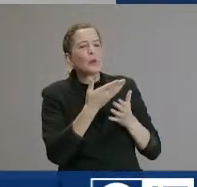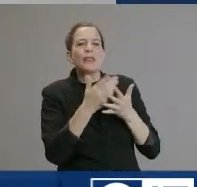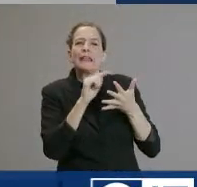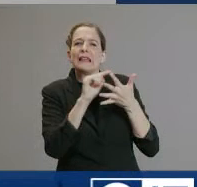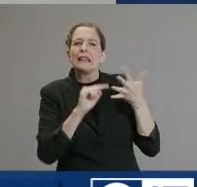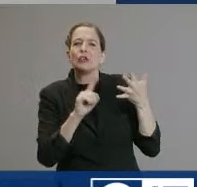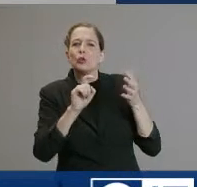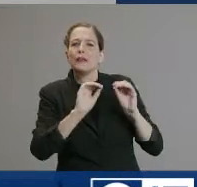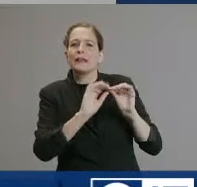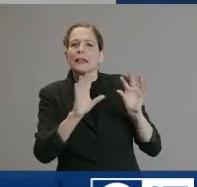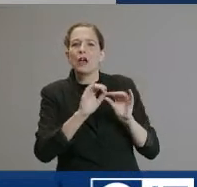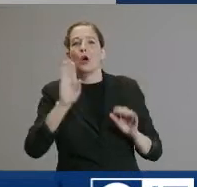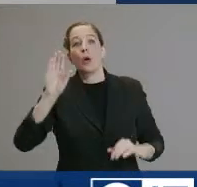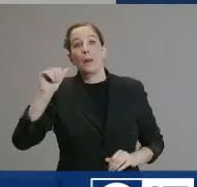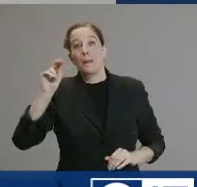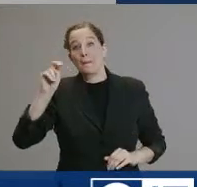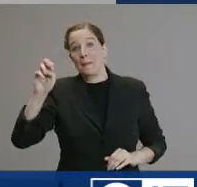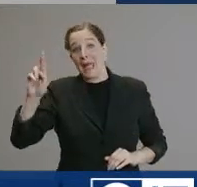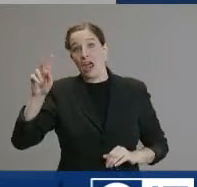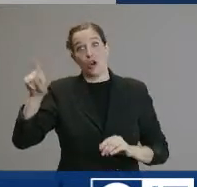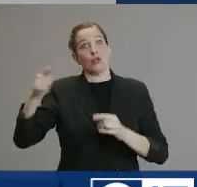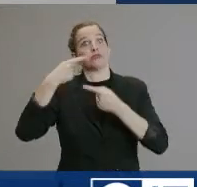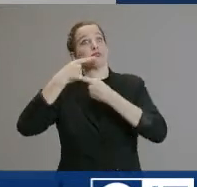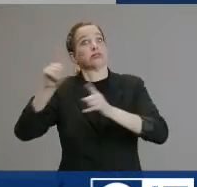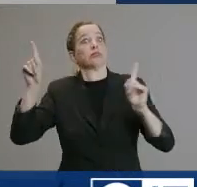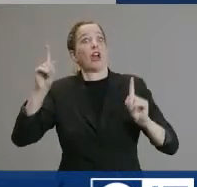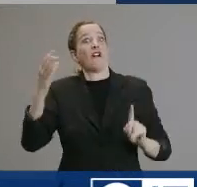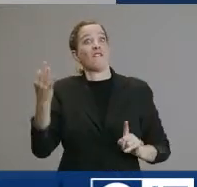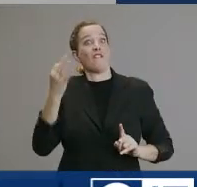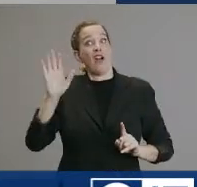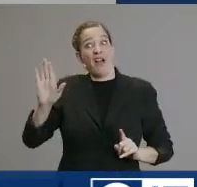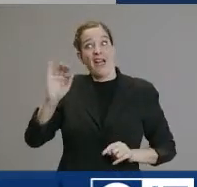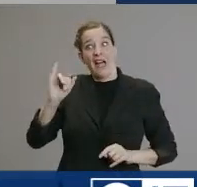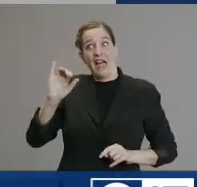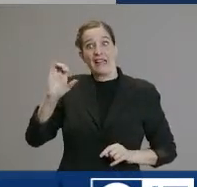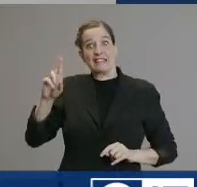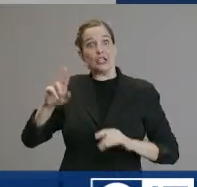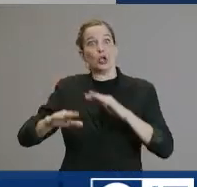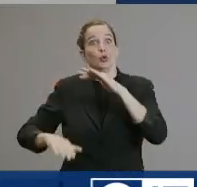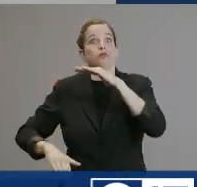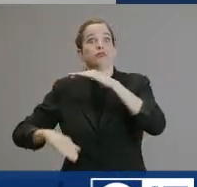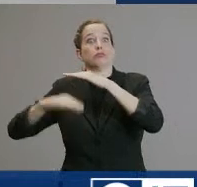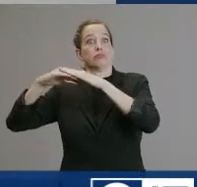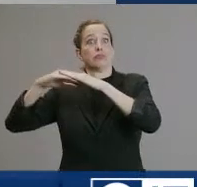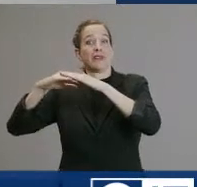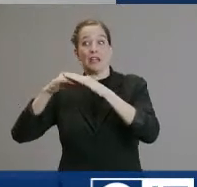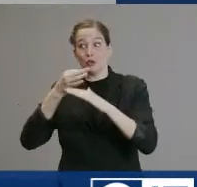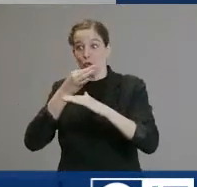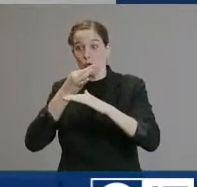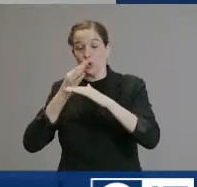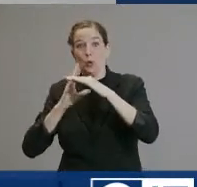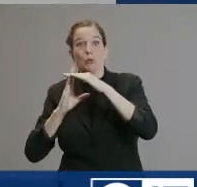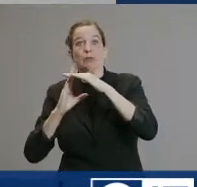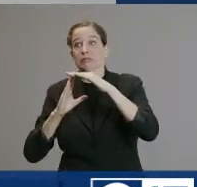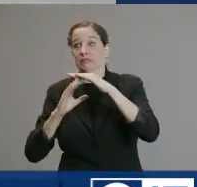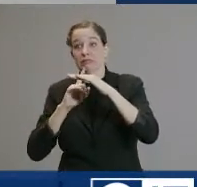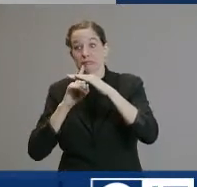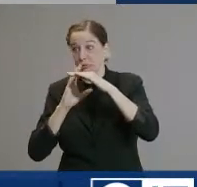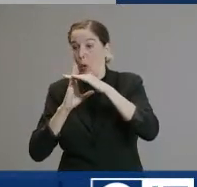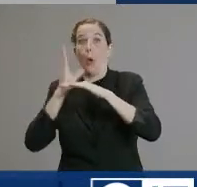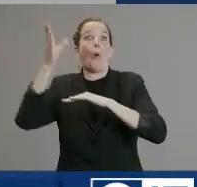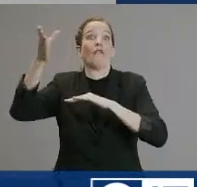at capacity and that they were nearly over capacity. And then on Tuesday and